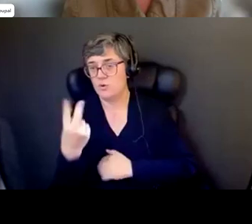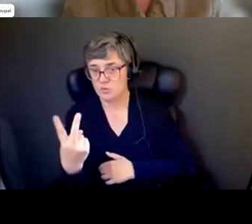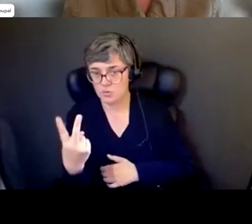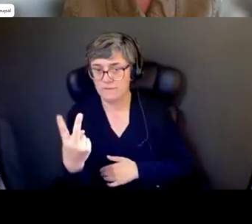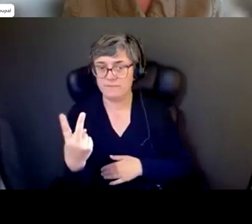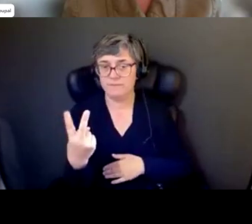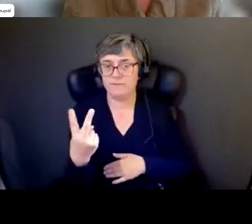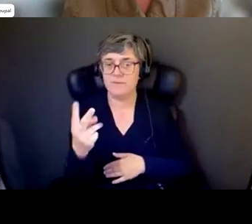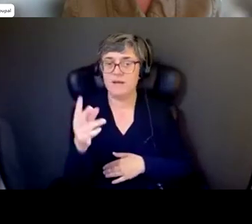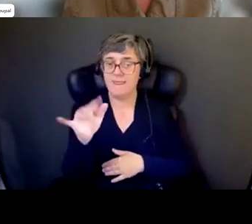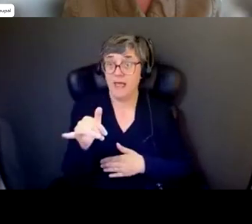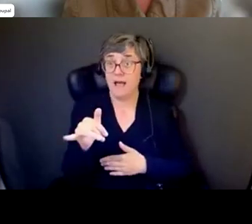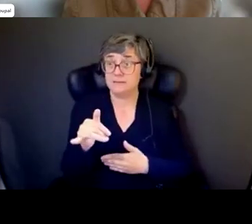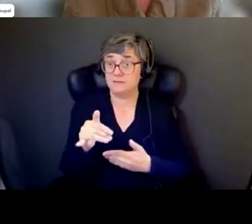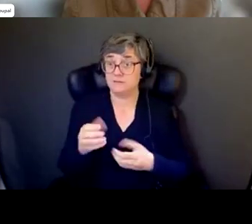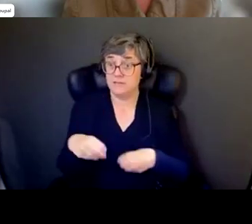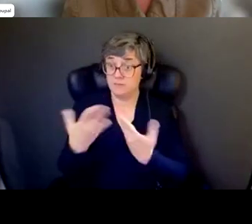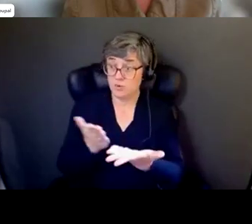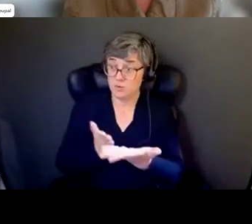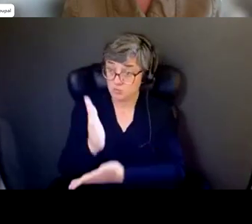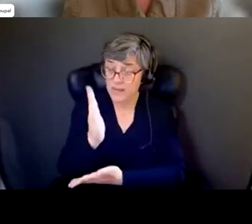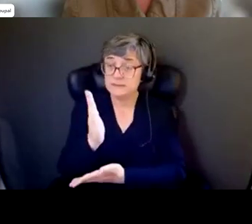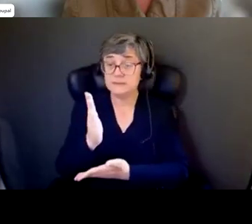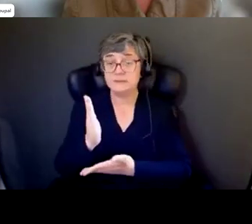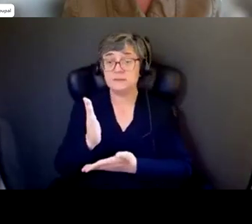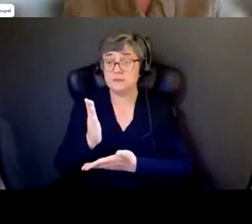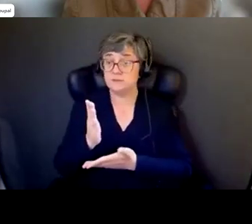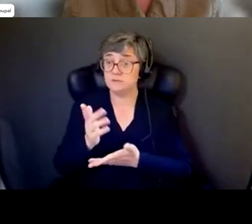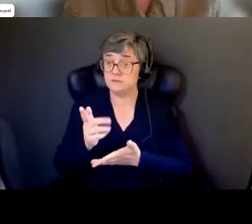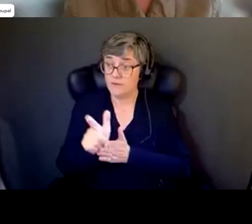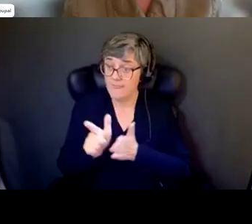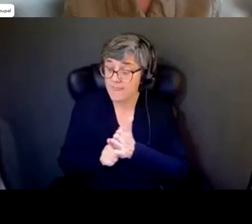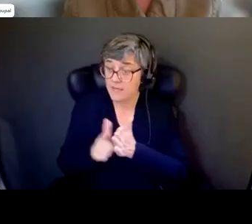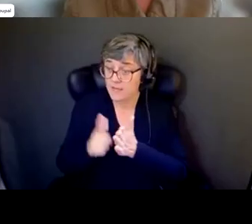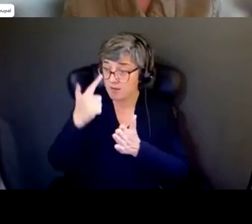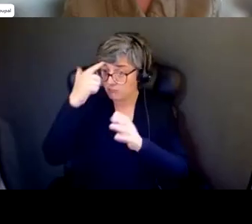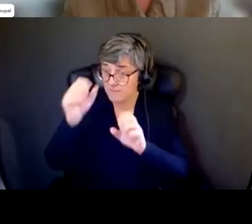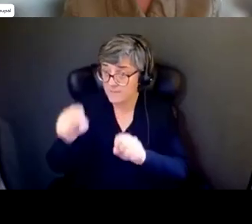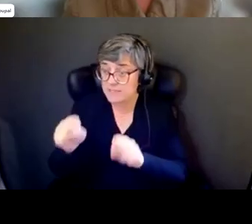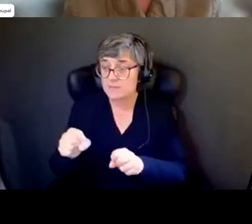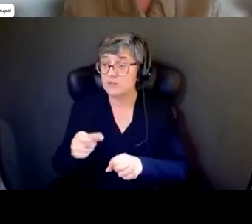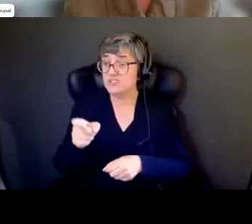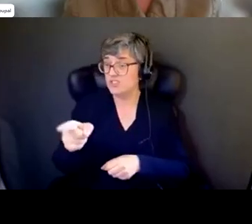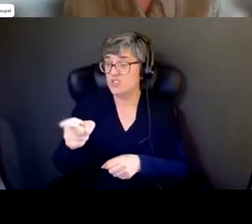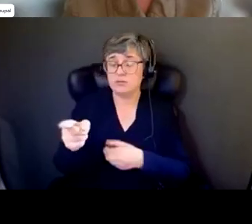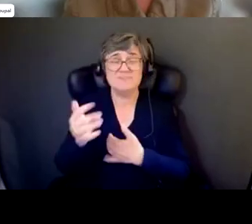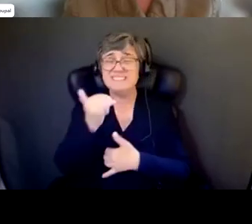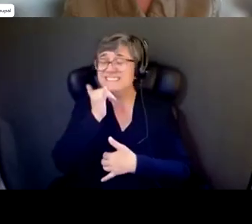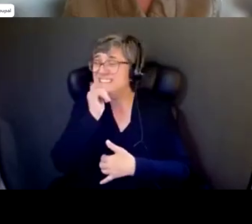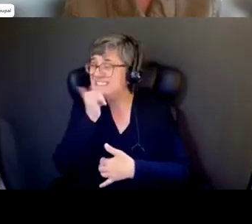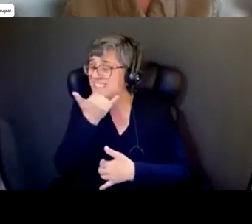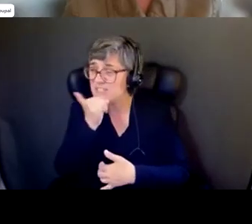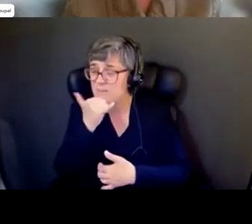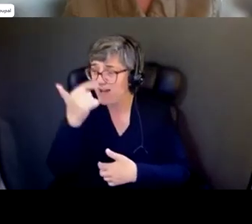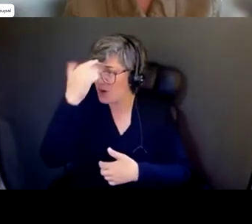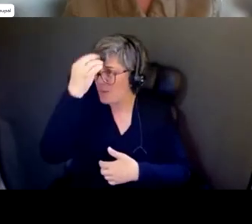exercise legal capacity. So basically, the right to make decisions no matter what. So your record,